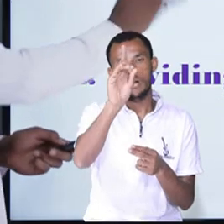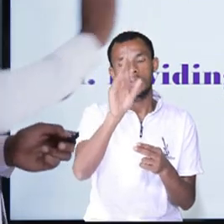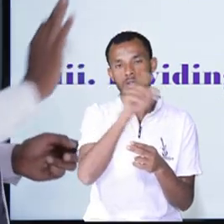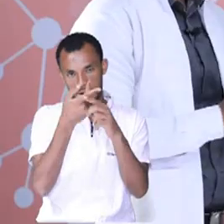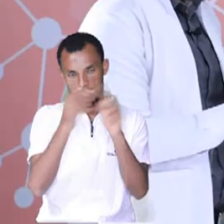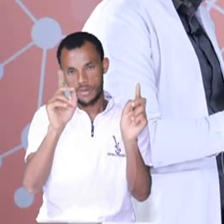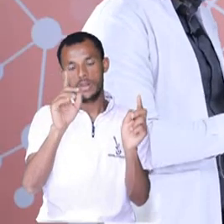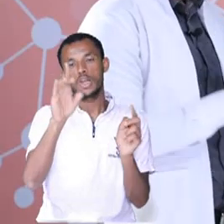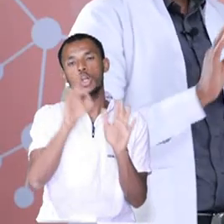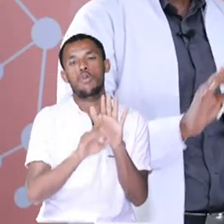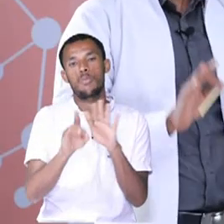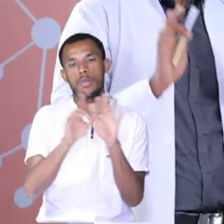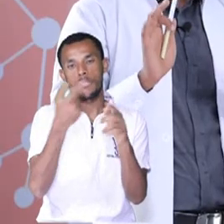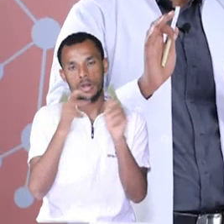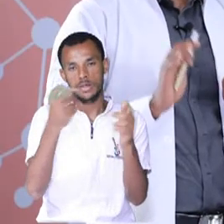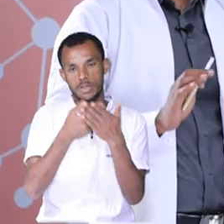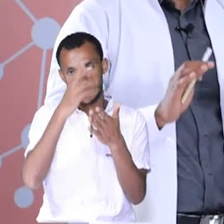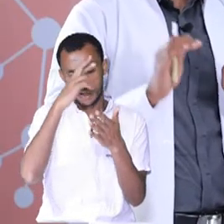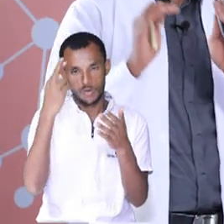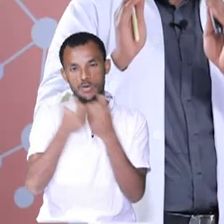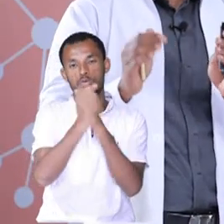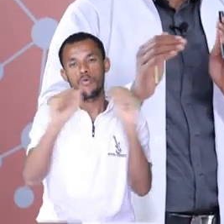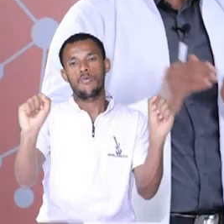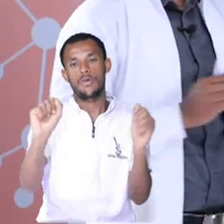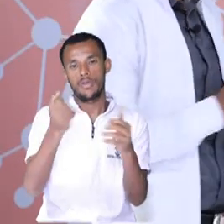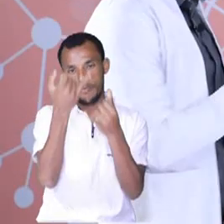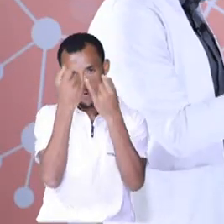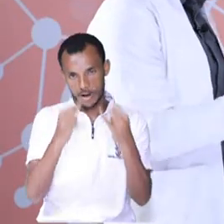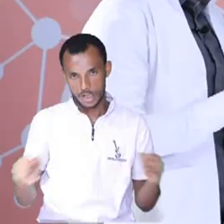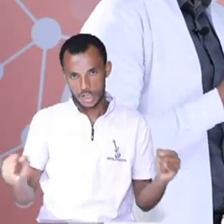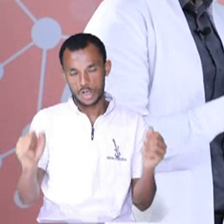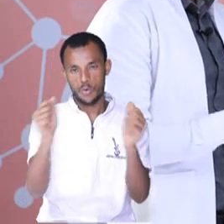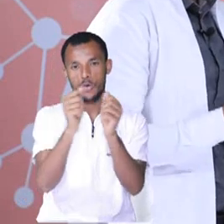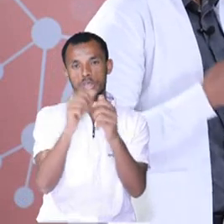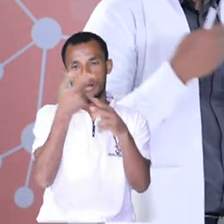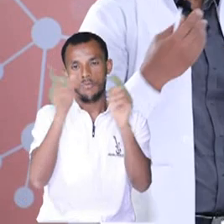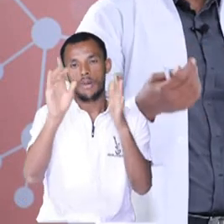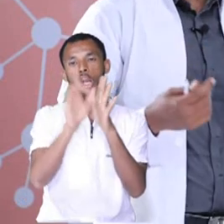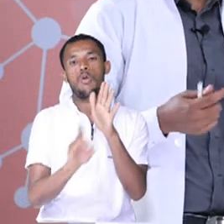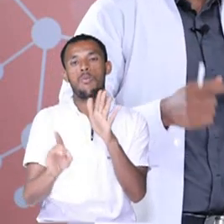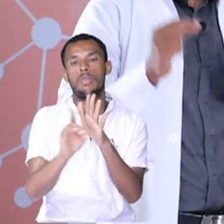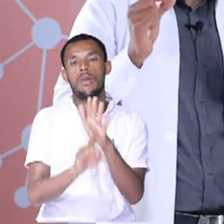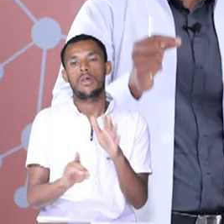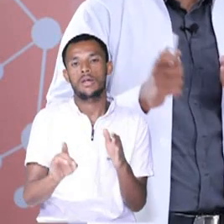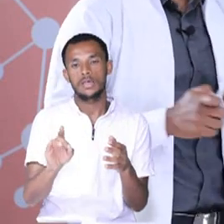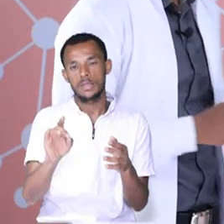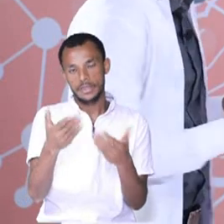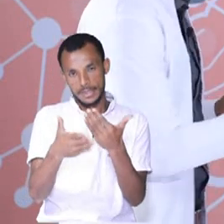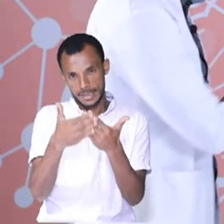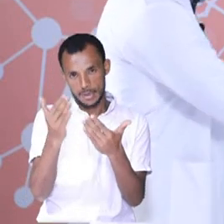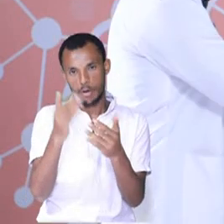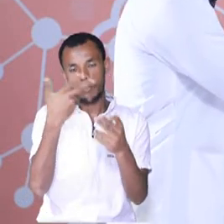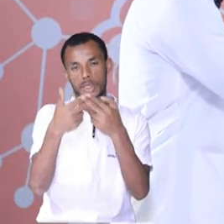They have different denominator, but in the case of solving the fraction with the different denominator,